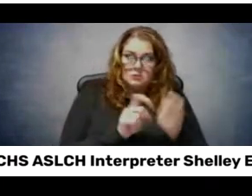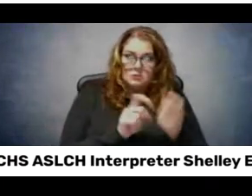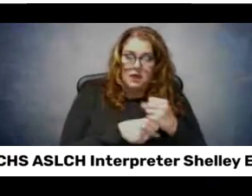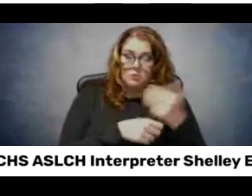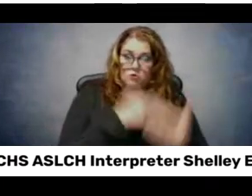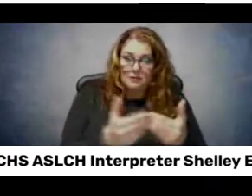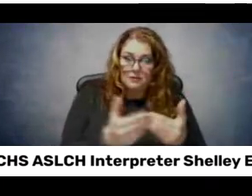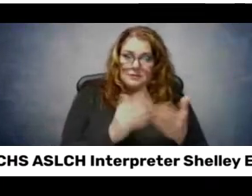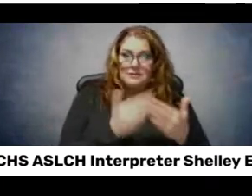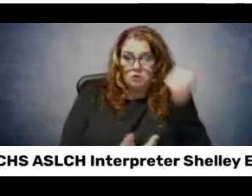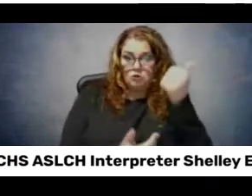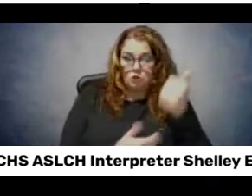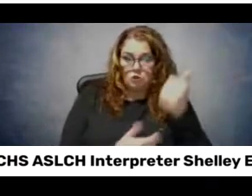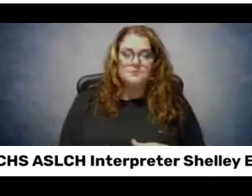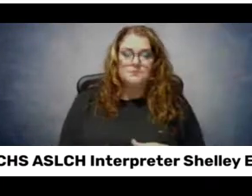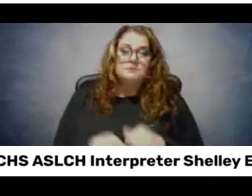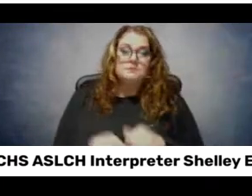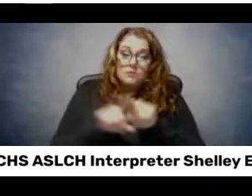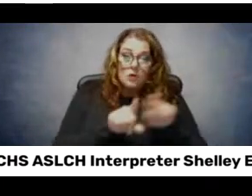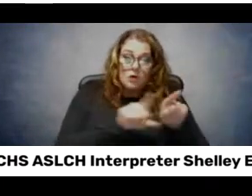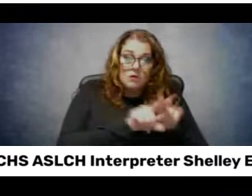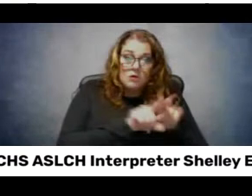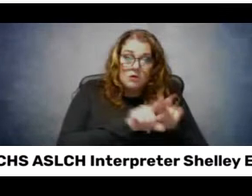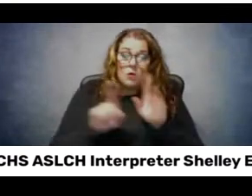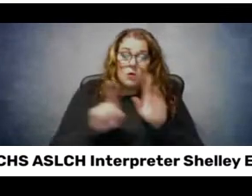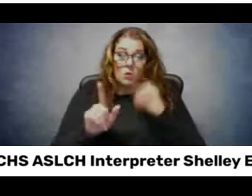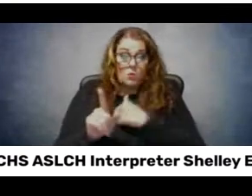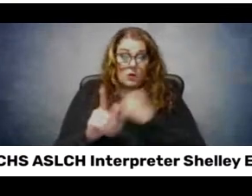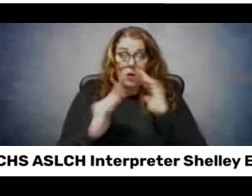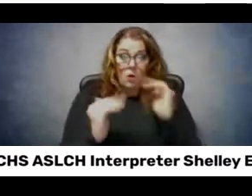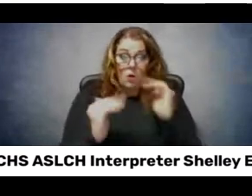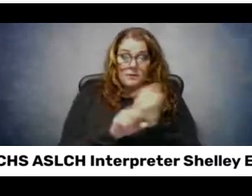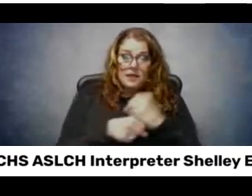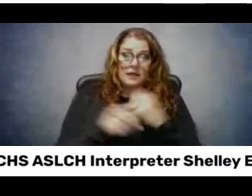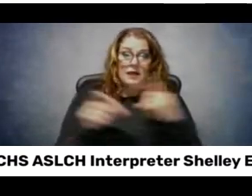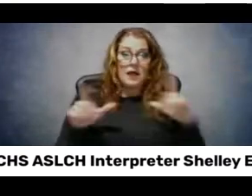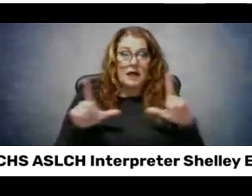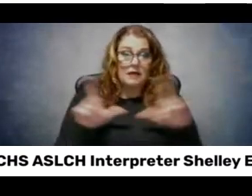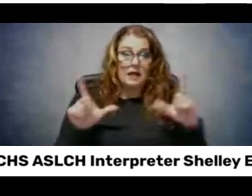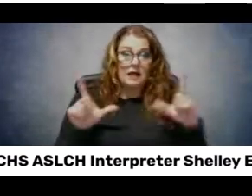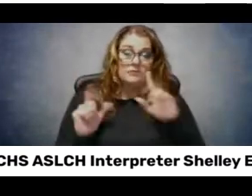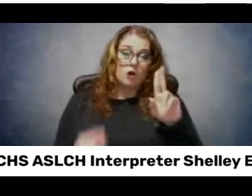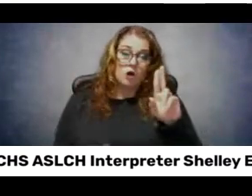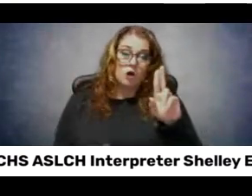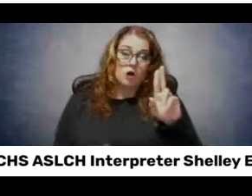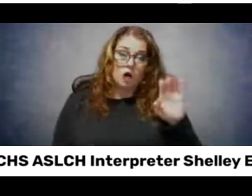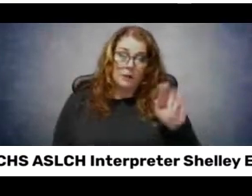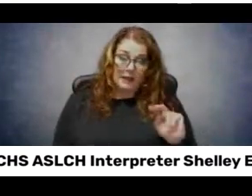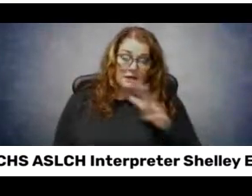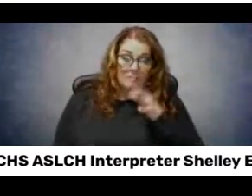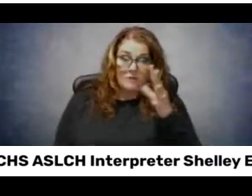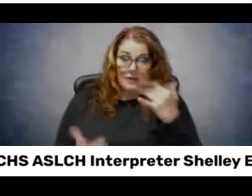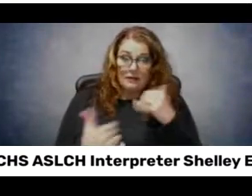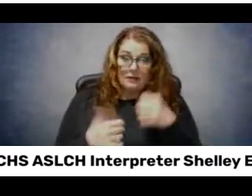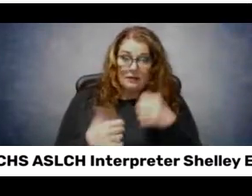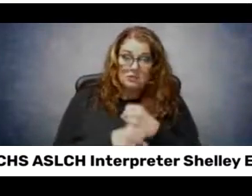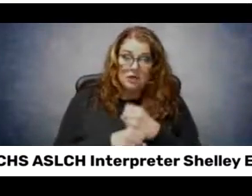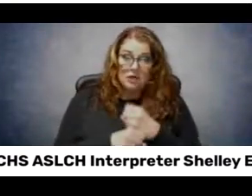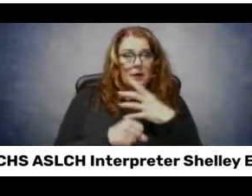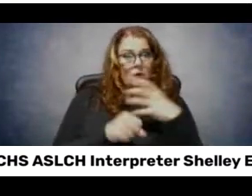easier. We're also hoping to create a license for urban farming this year, which would be an incredible